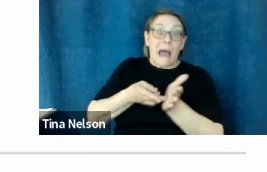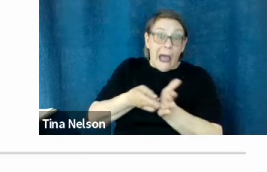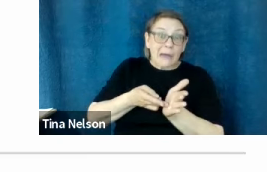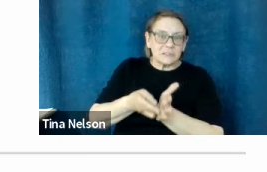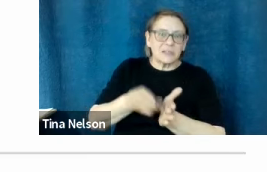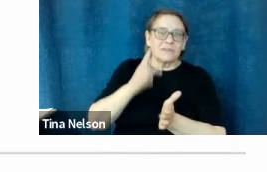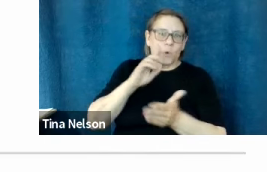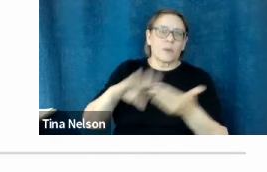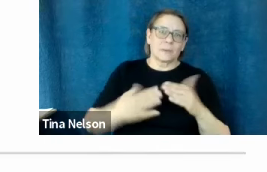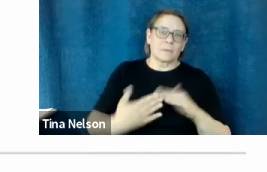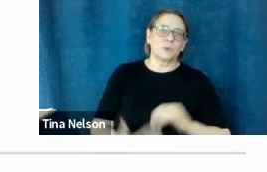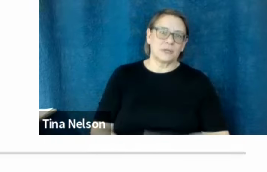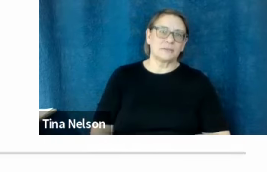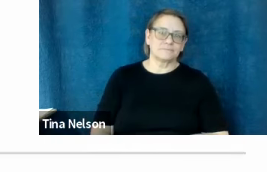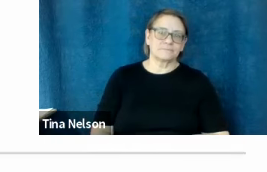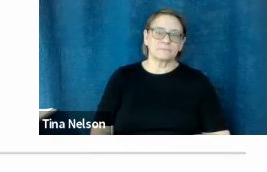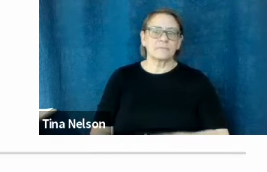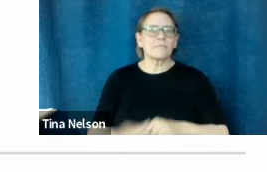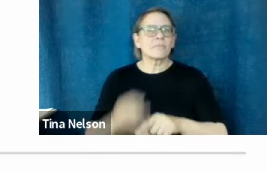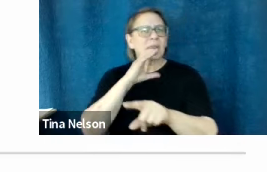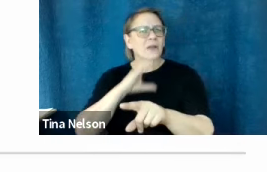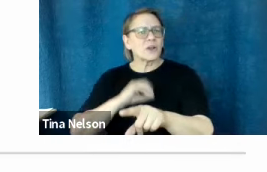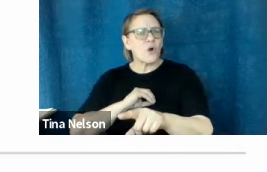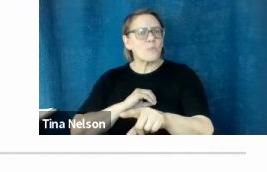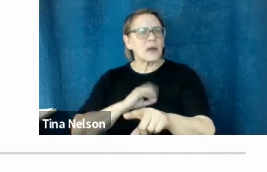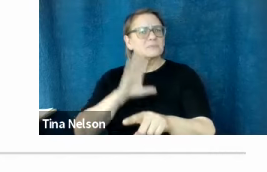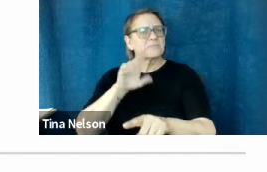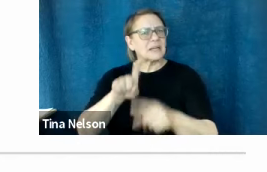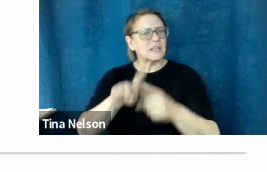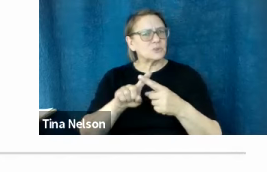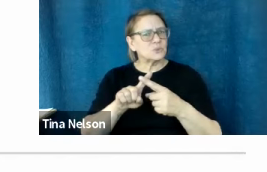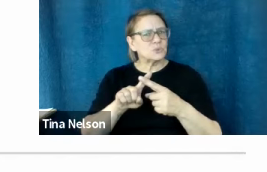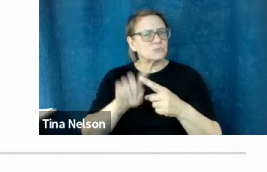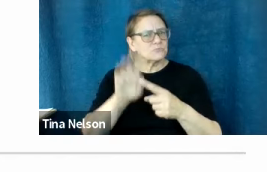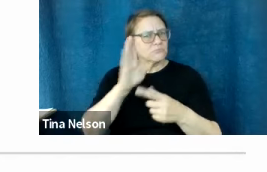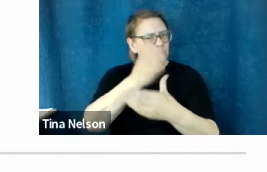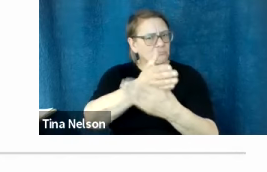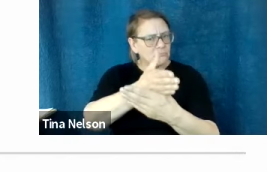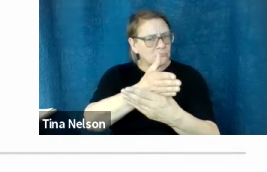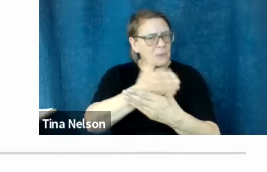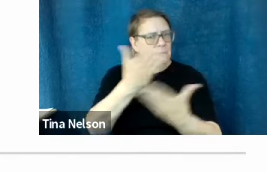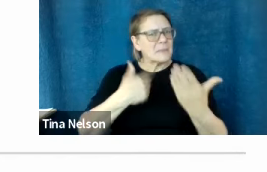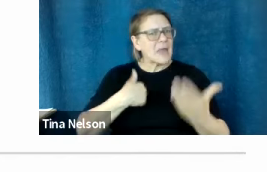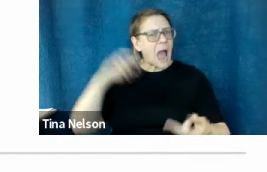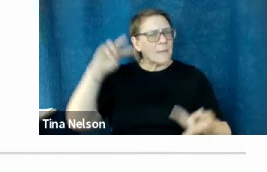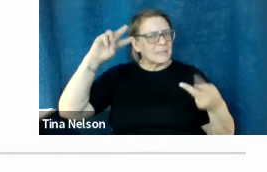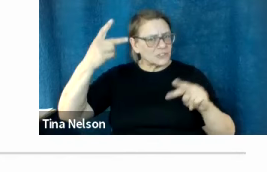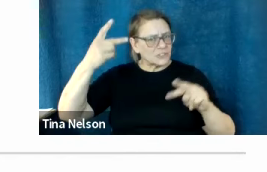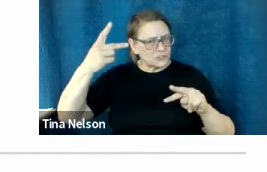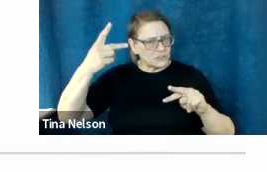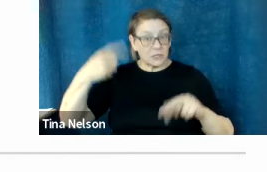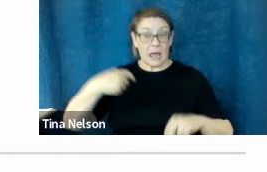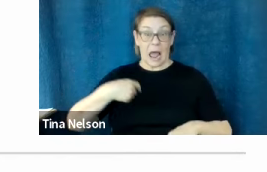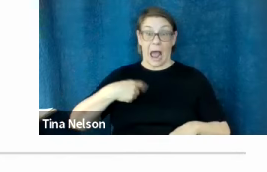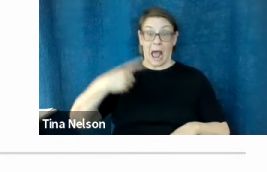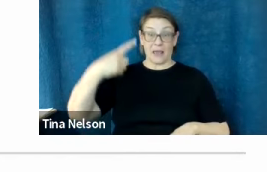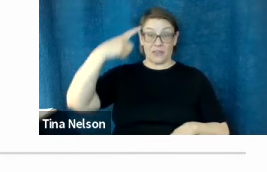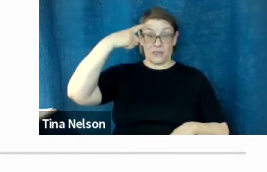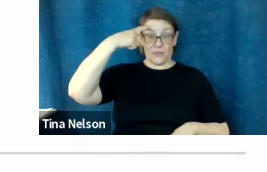long-term. Well, Alex, I need to correct something I may have misunderstood. I thought